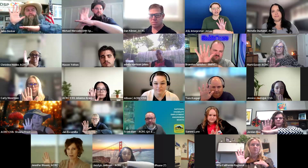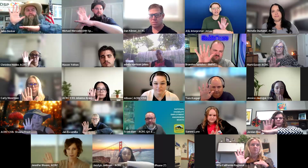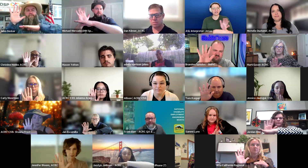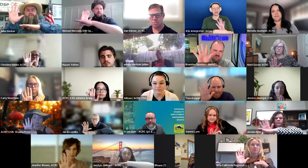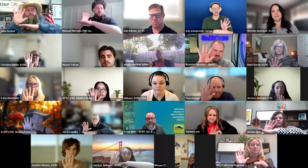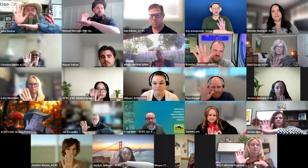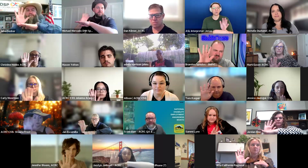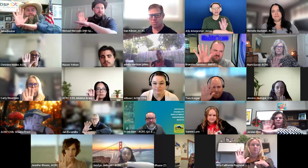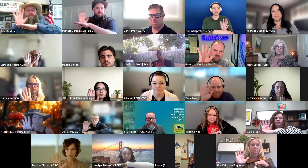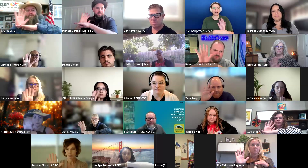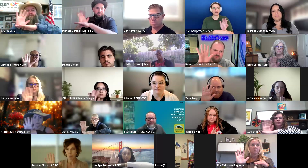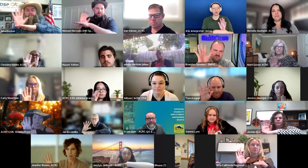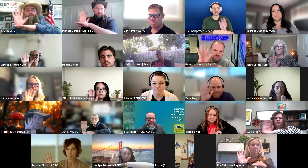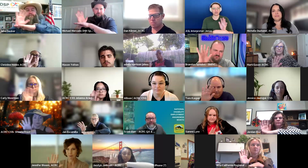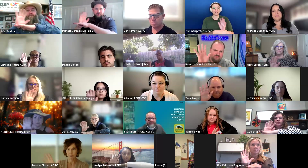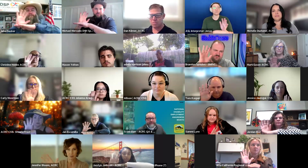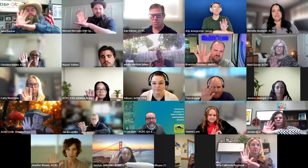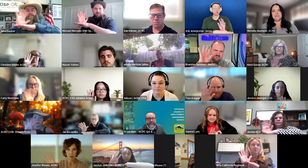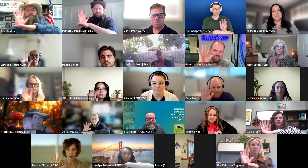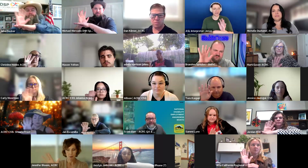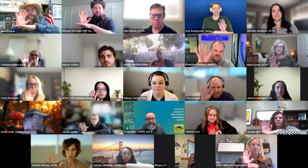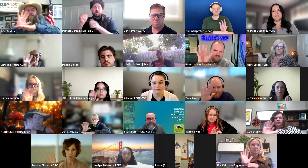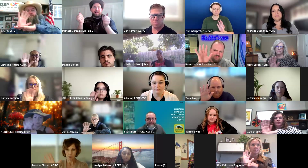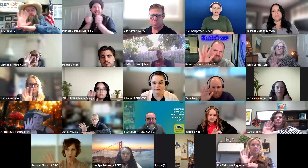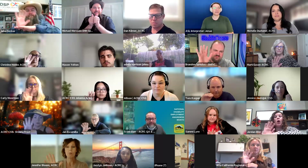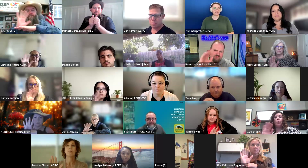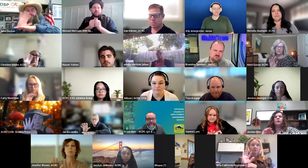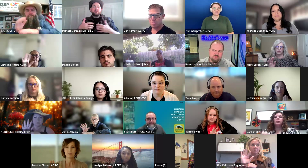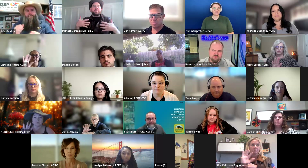set it like this, and you're going to wiggle it back and forth. So this is movie.